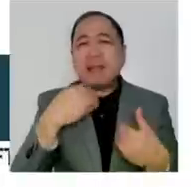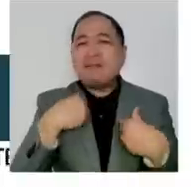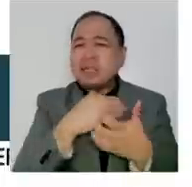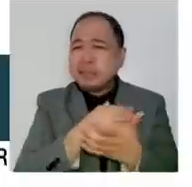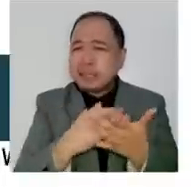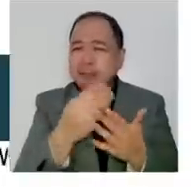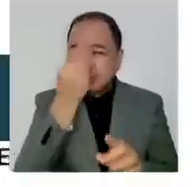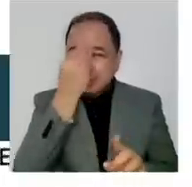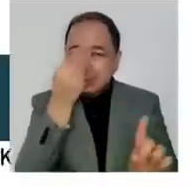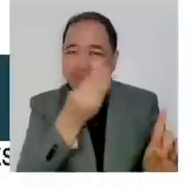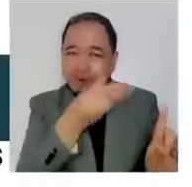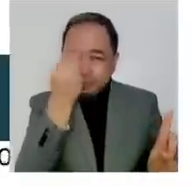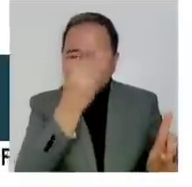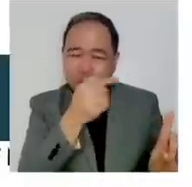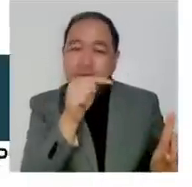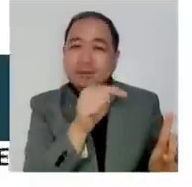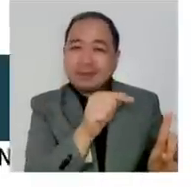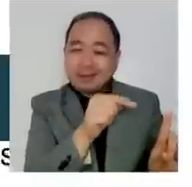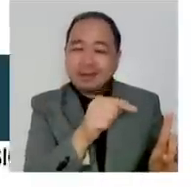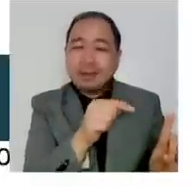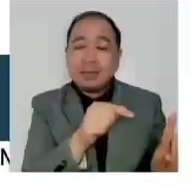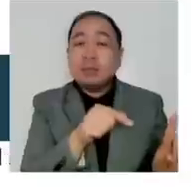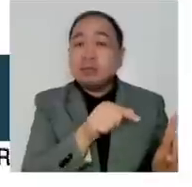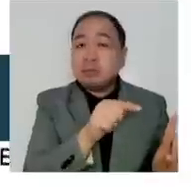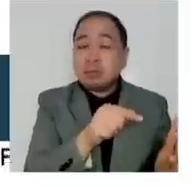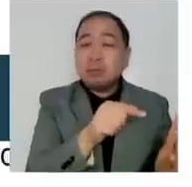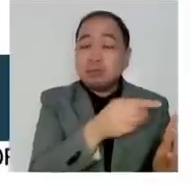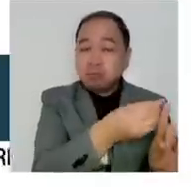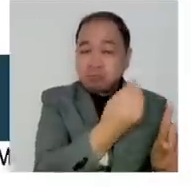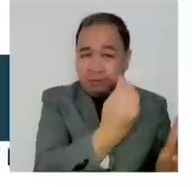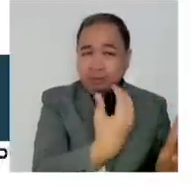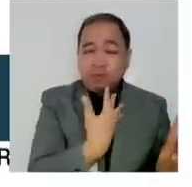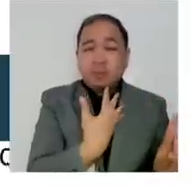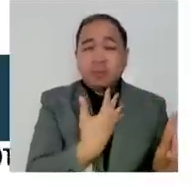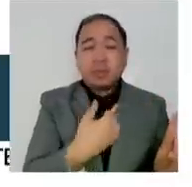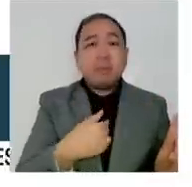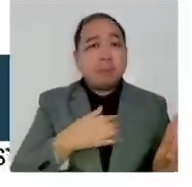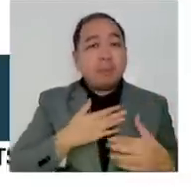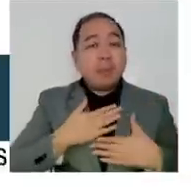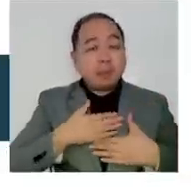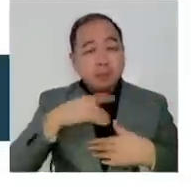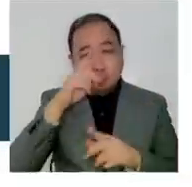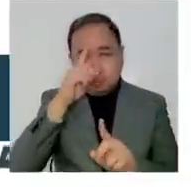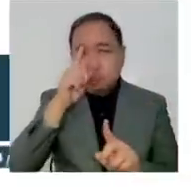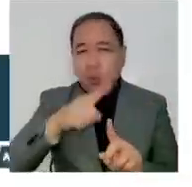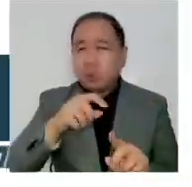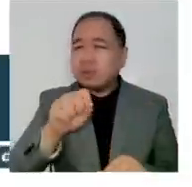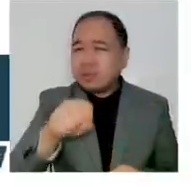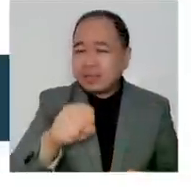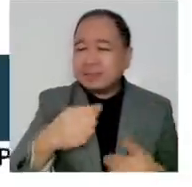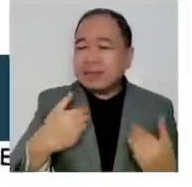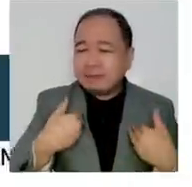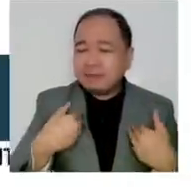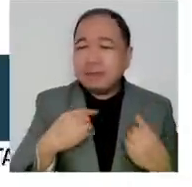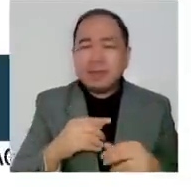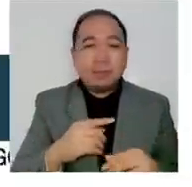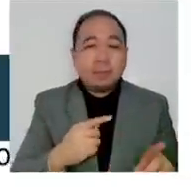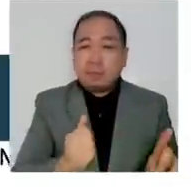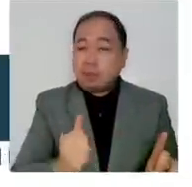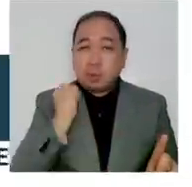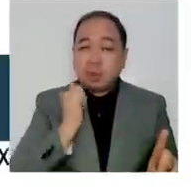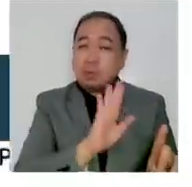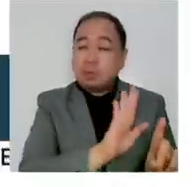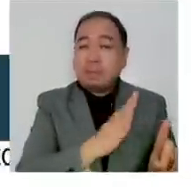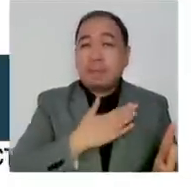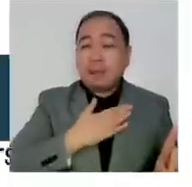asawa ko. Mm-hmm. And my husband shares it to me. I have a goal. Mm-hmm. I have a goal. I do not want my husband's death